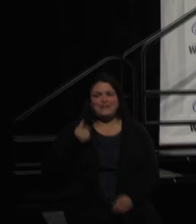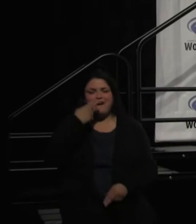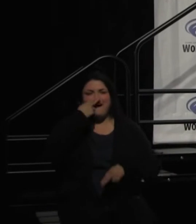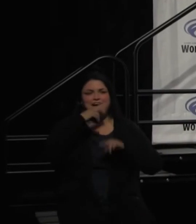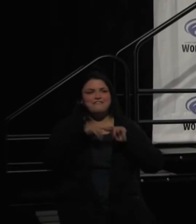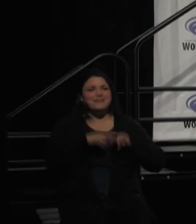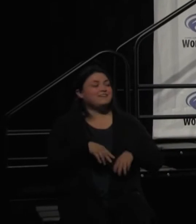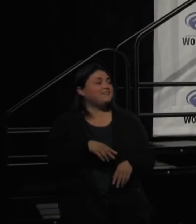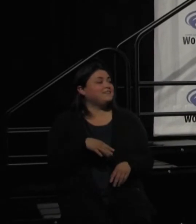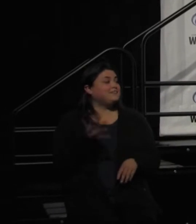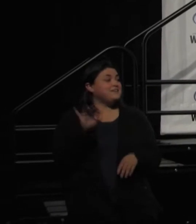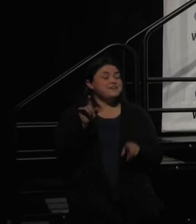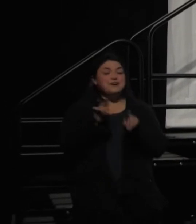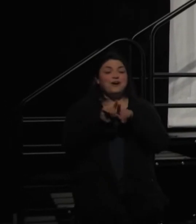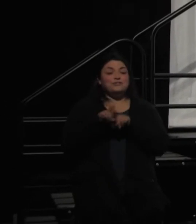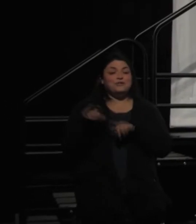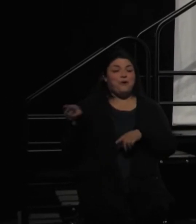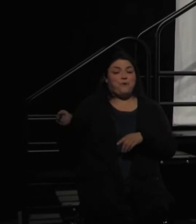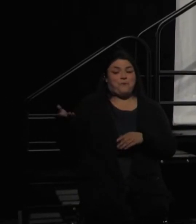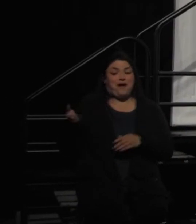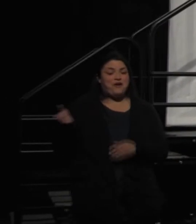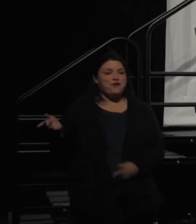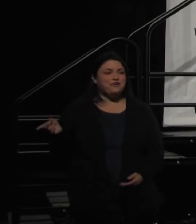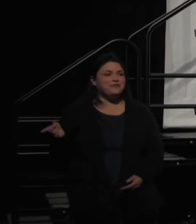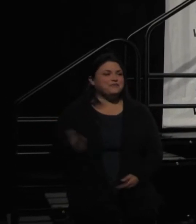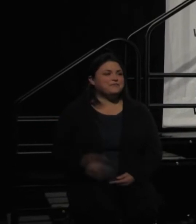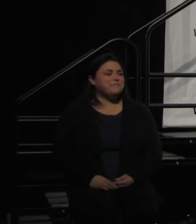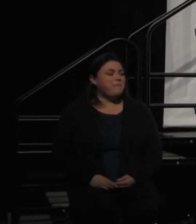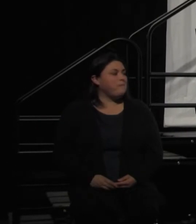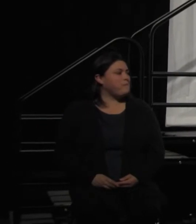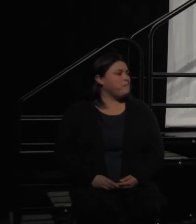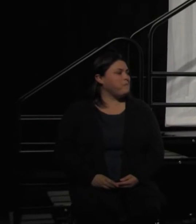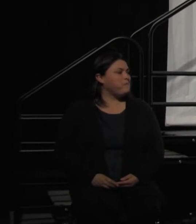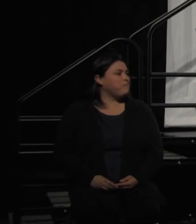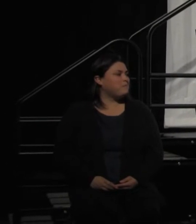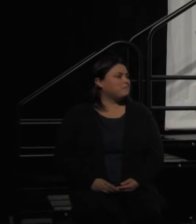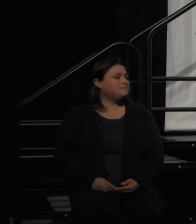did. And Cheech, when we hired Cheech,